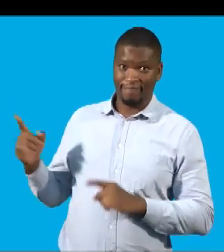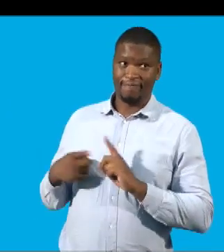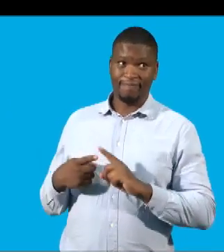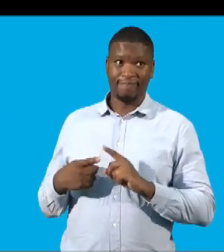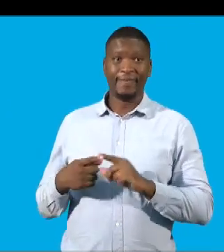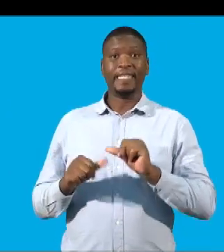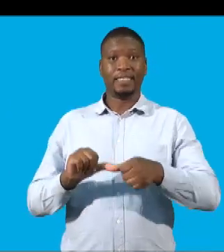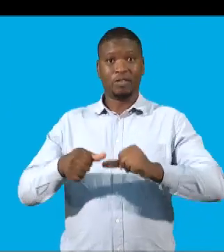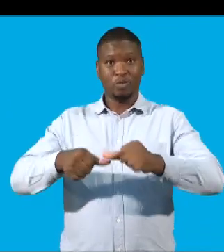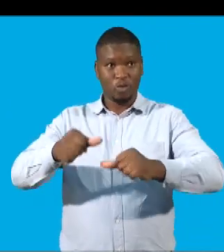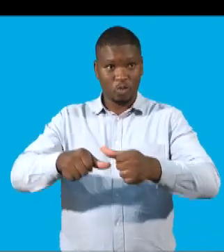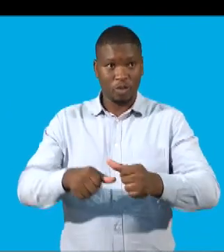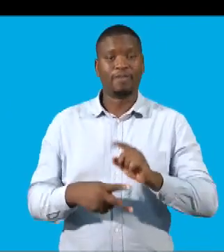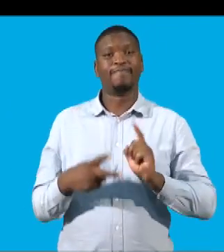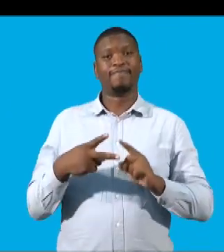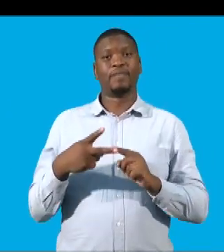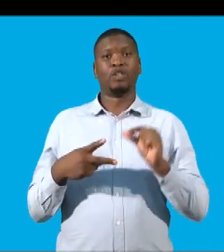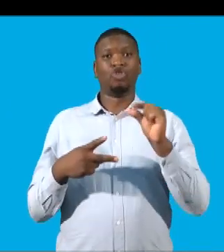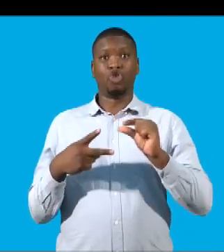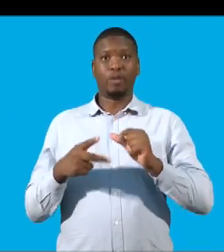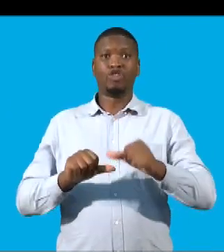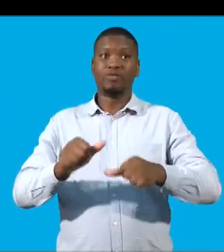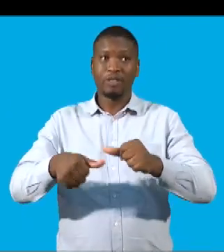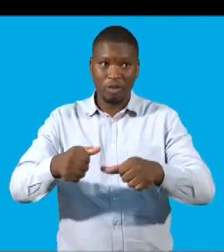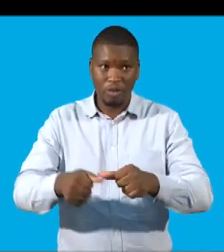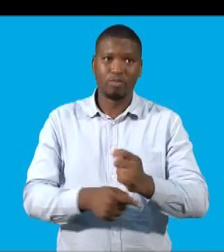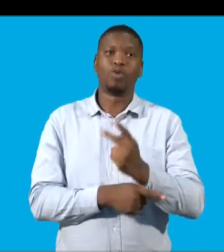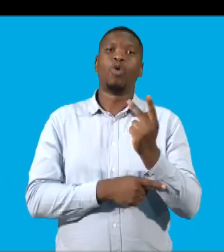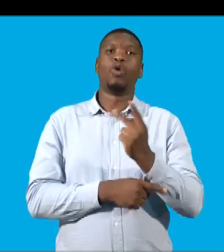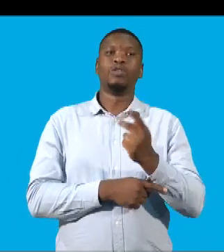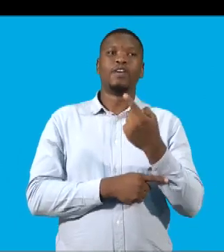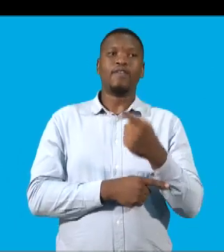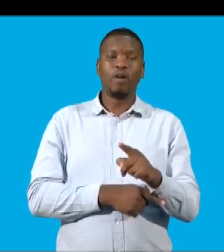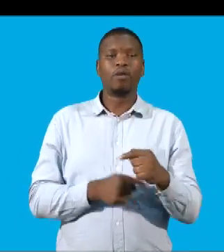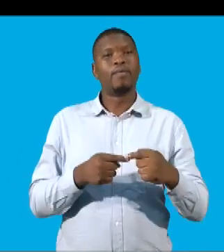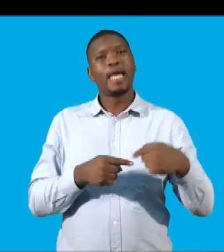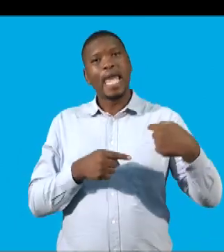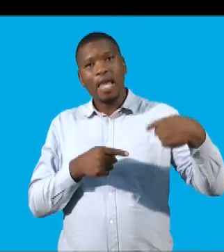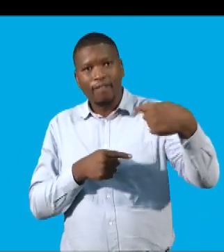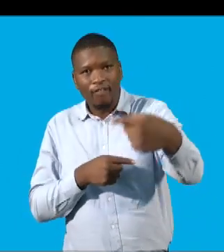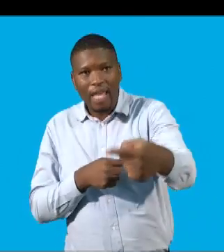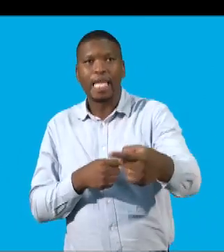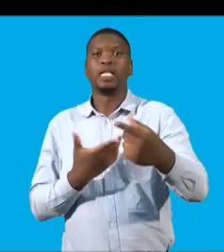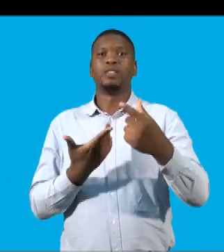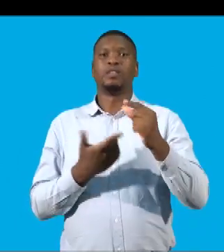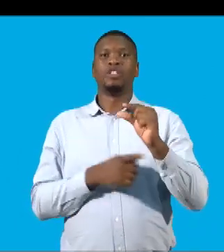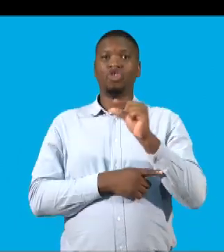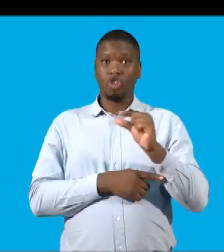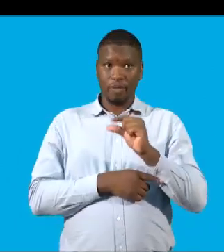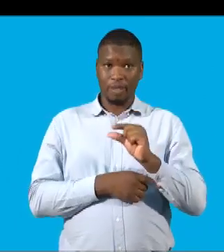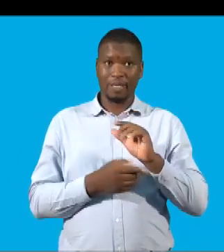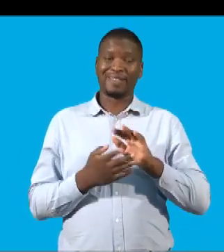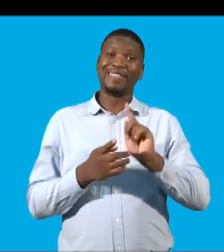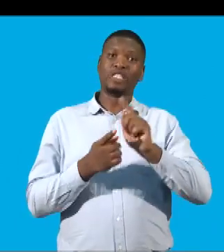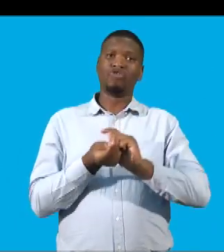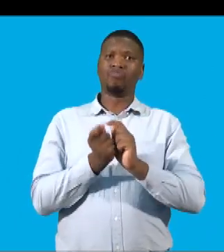arithmetic sequences, the sum of geometric sequences, and the sum of infinite geometric